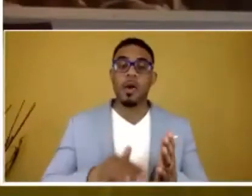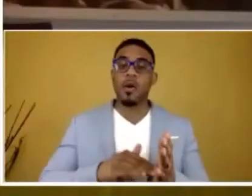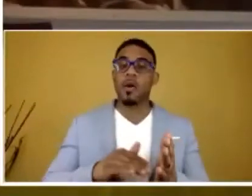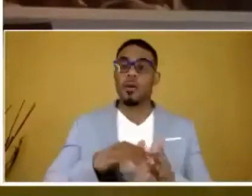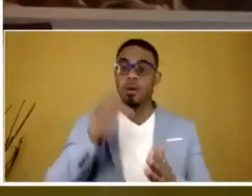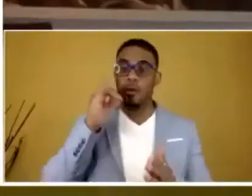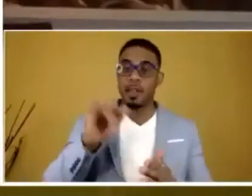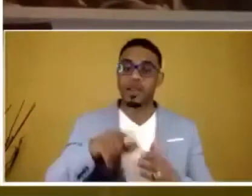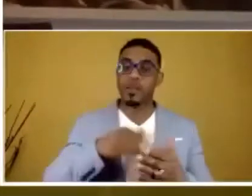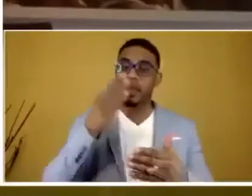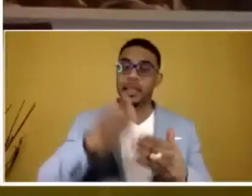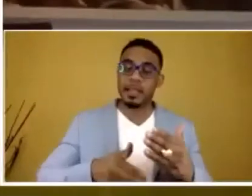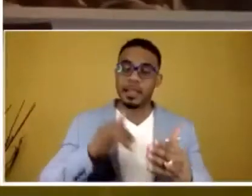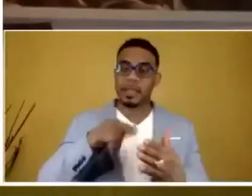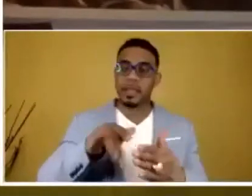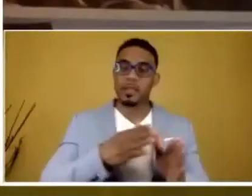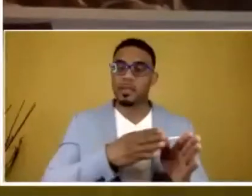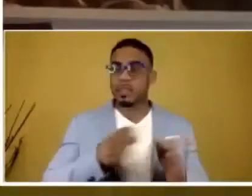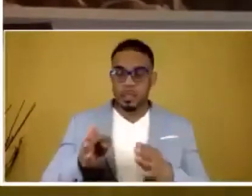to end and that to shift.